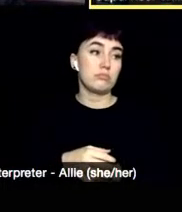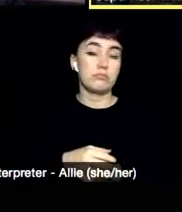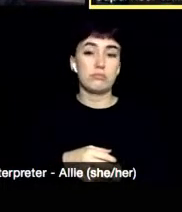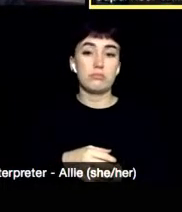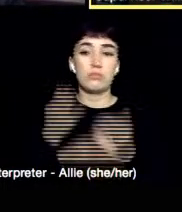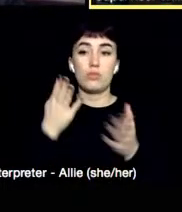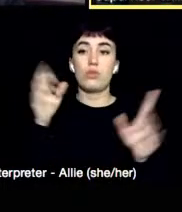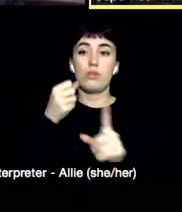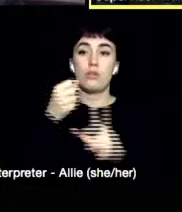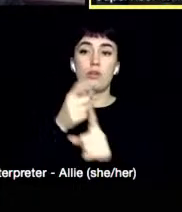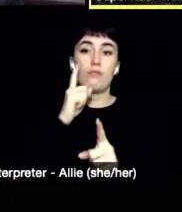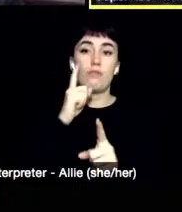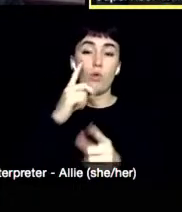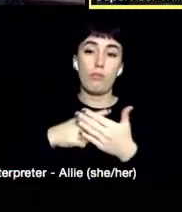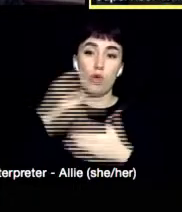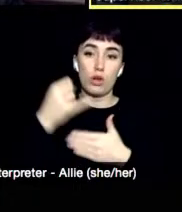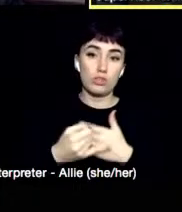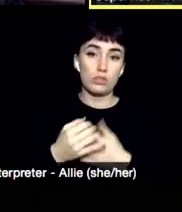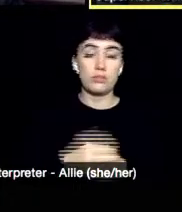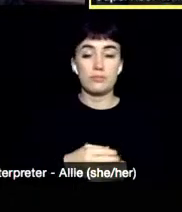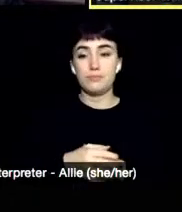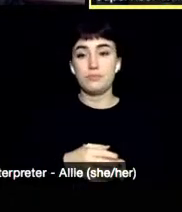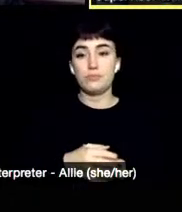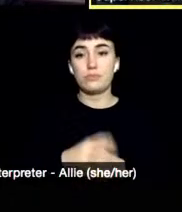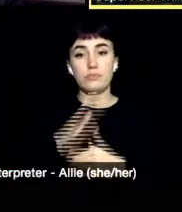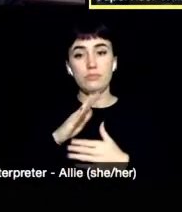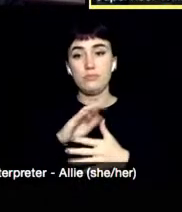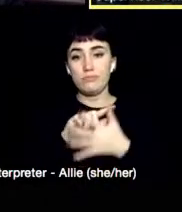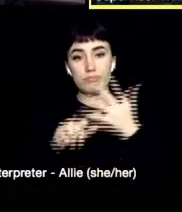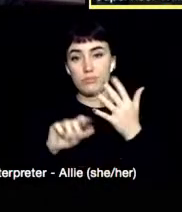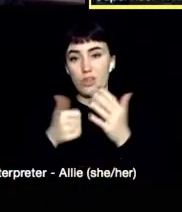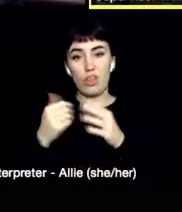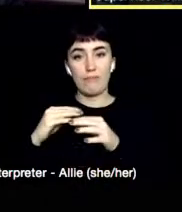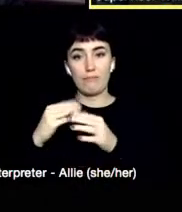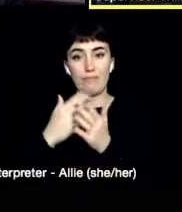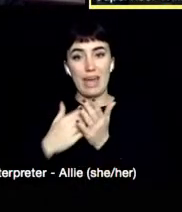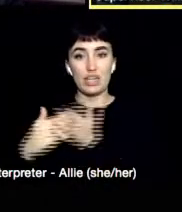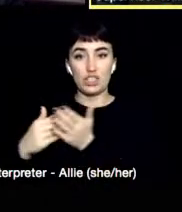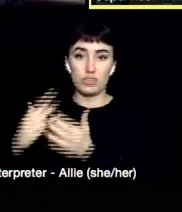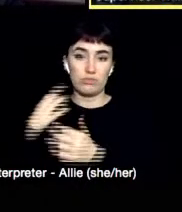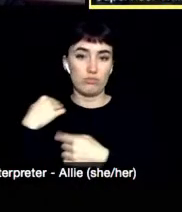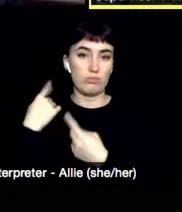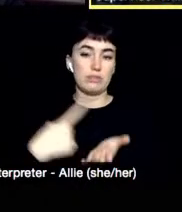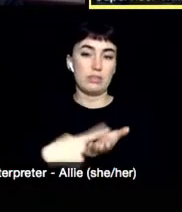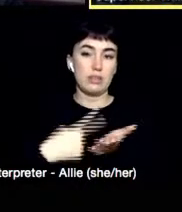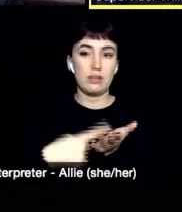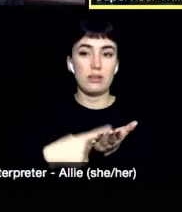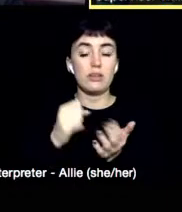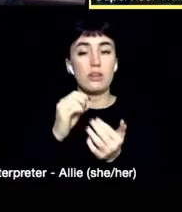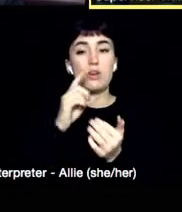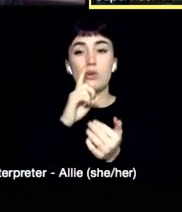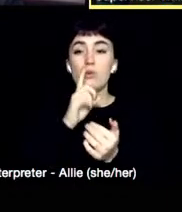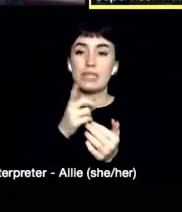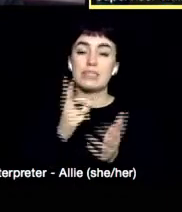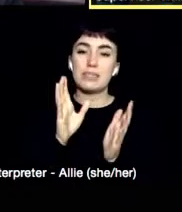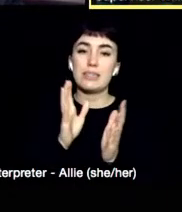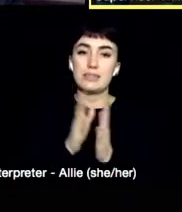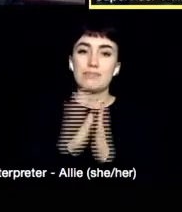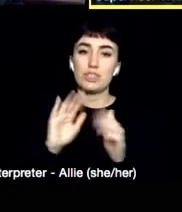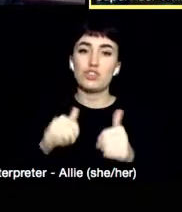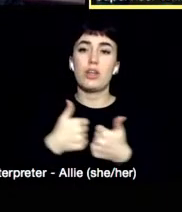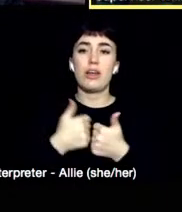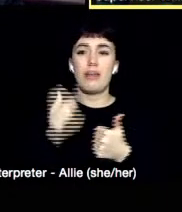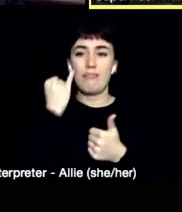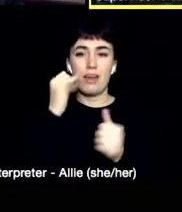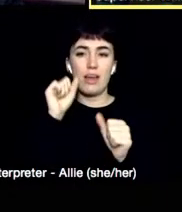overall impact on the project and all the other factors we've been discussing. So it is a challenge. If I could